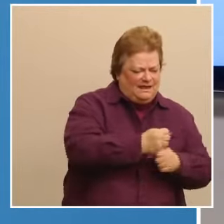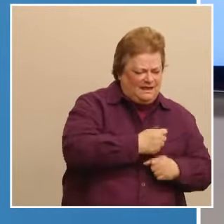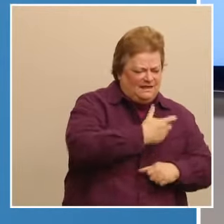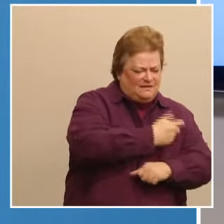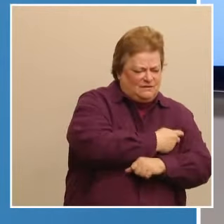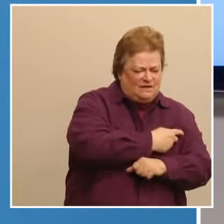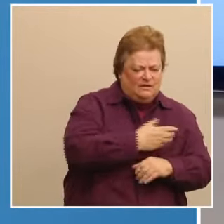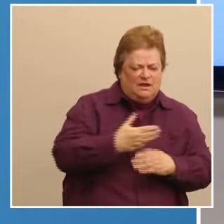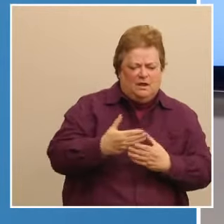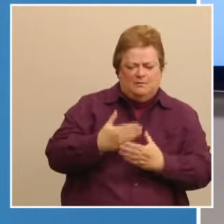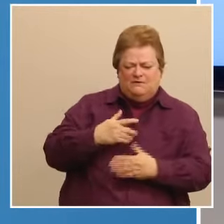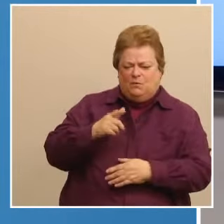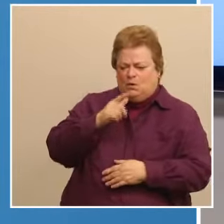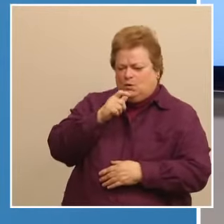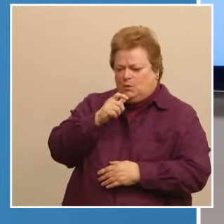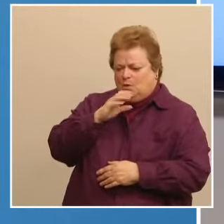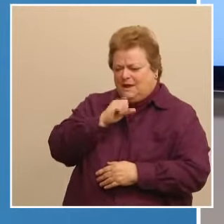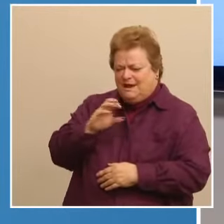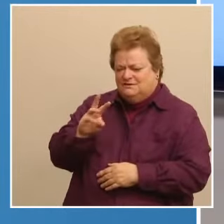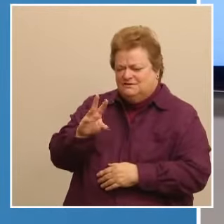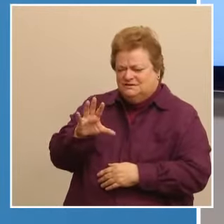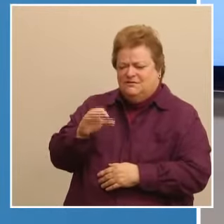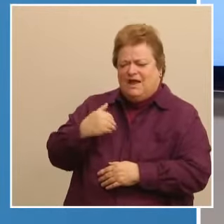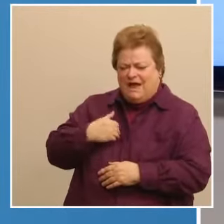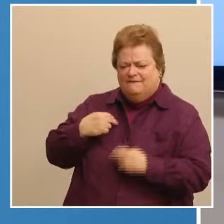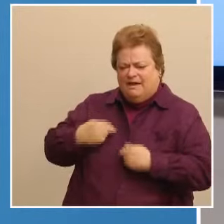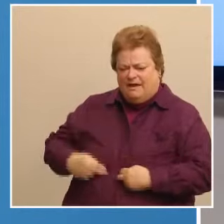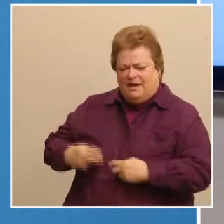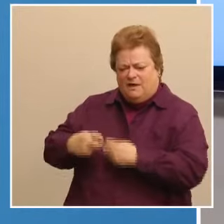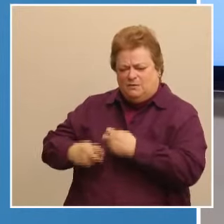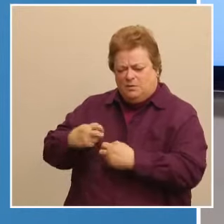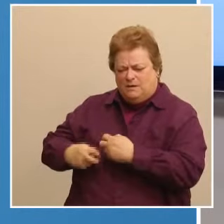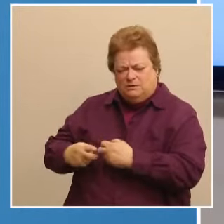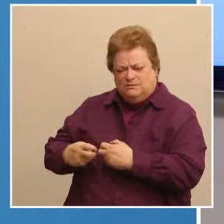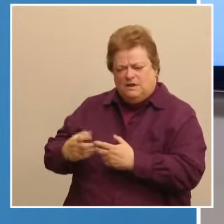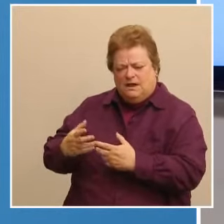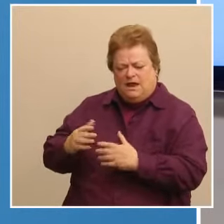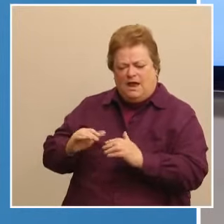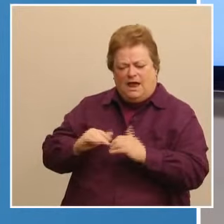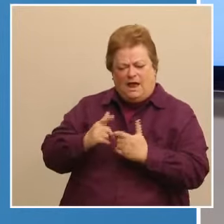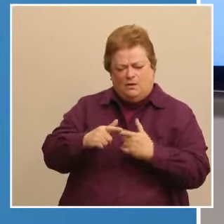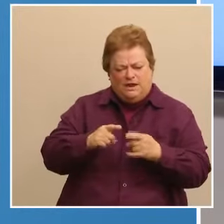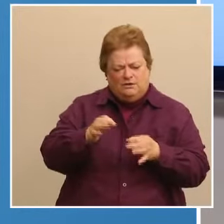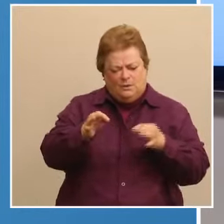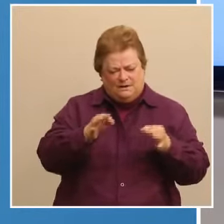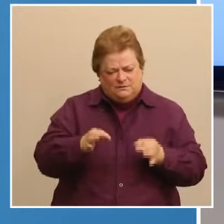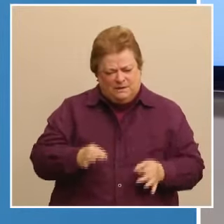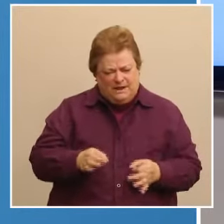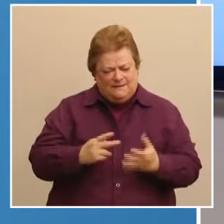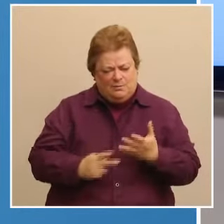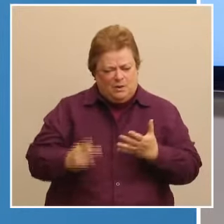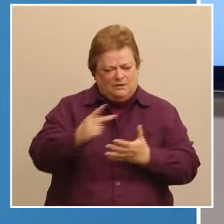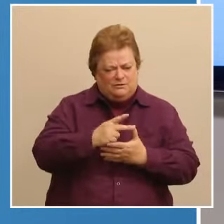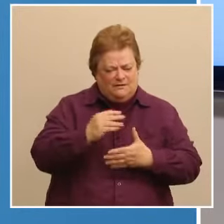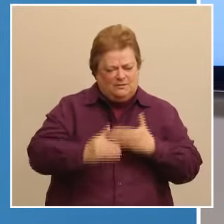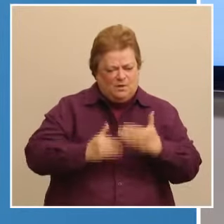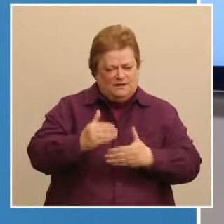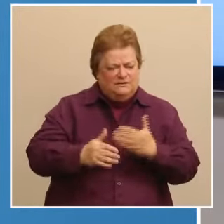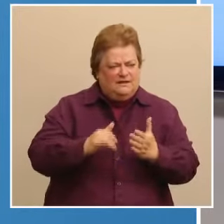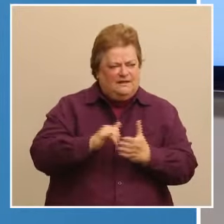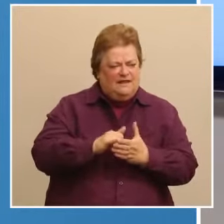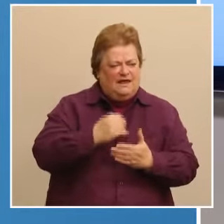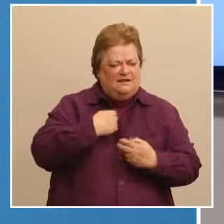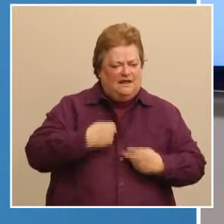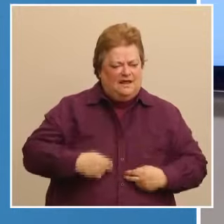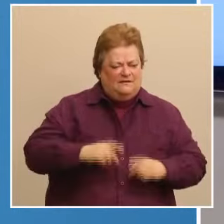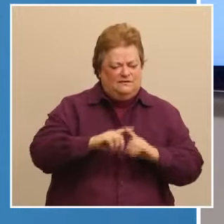who's 65 and has health issues. Can you kind of clarify or explain the prioritization process that the health department is